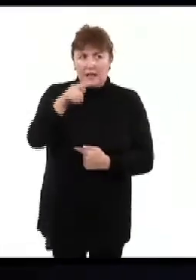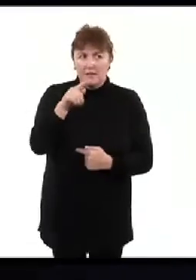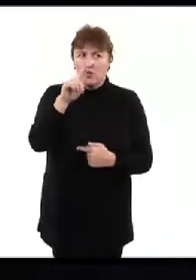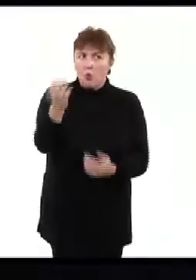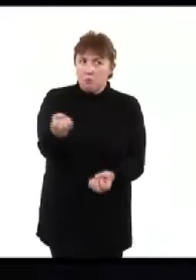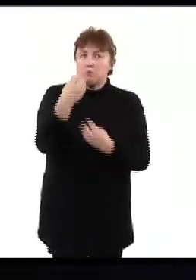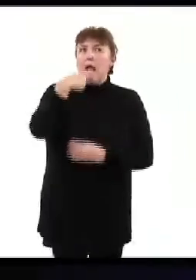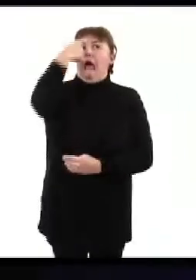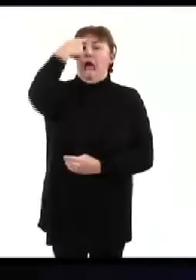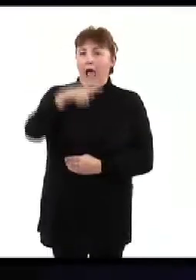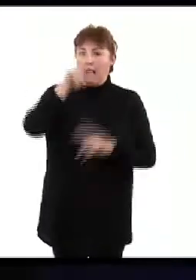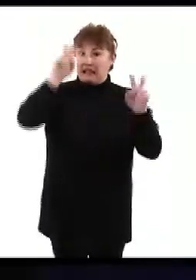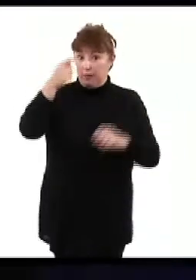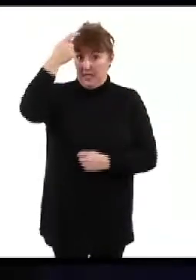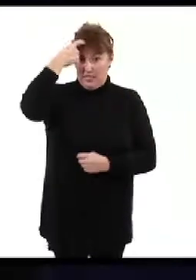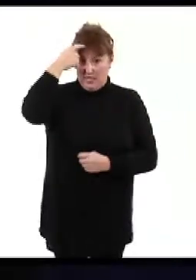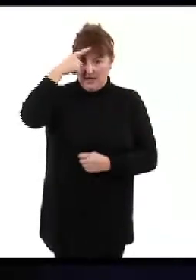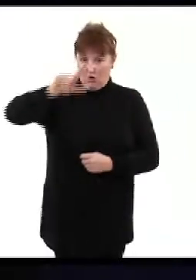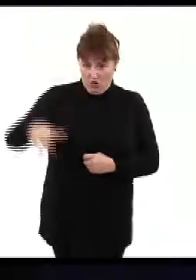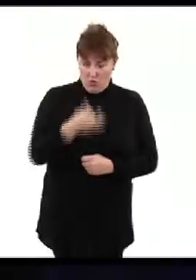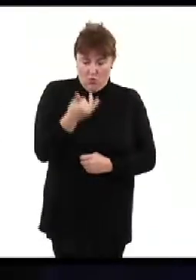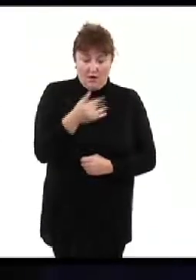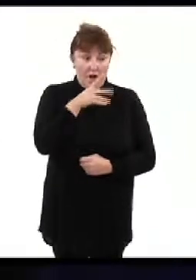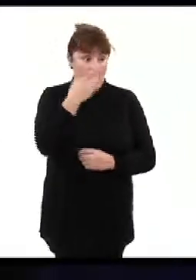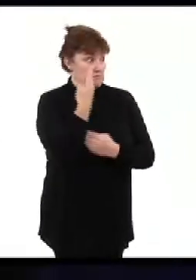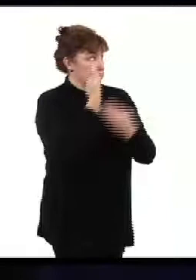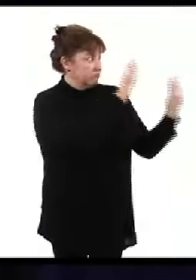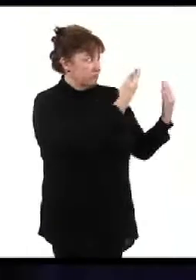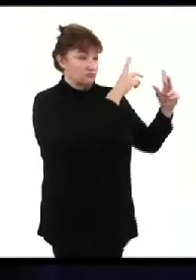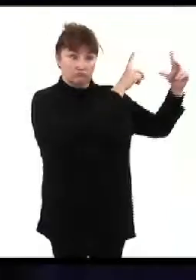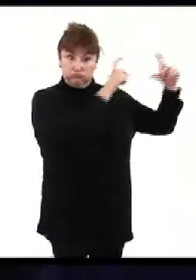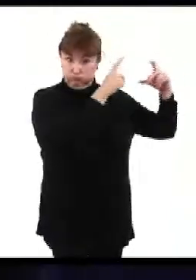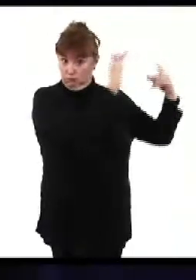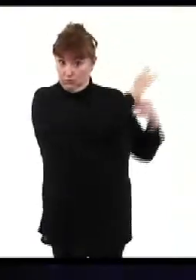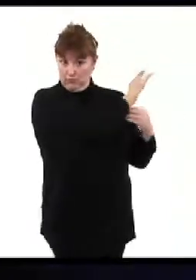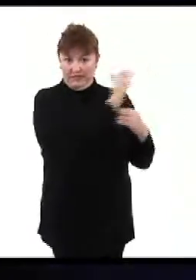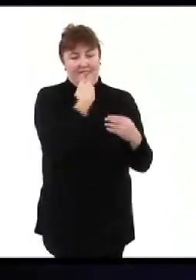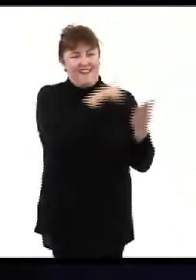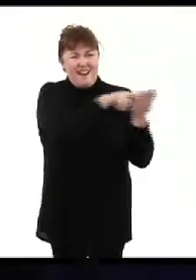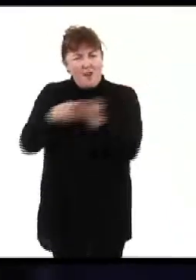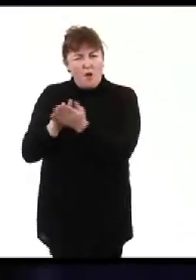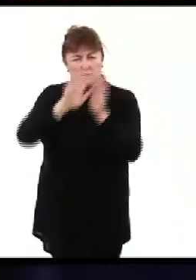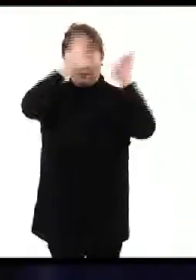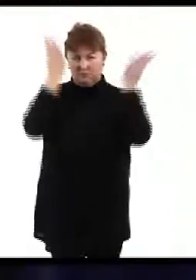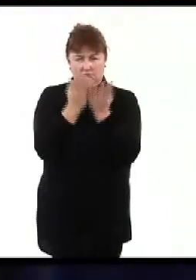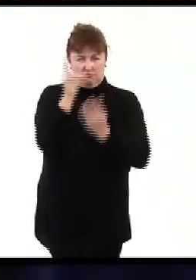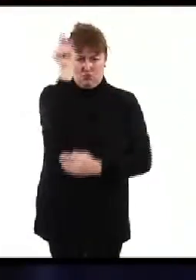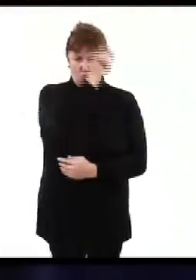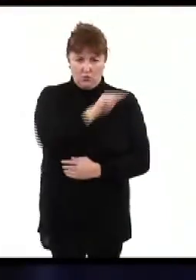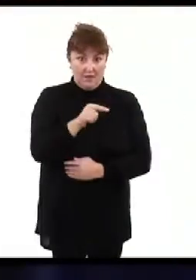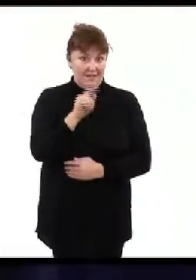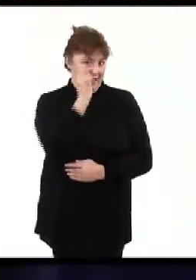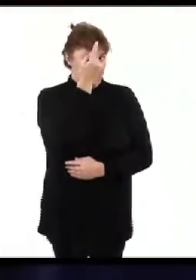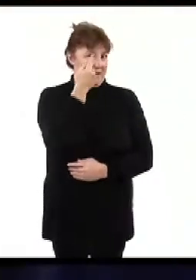I'm going to start by just giving you a flavor of sign languages around the world. So the first one